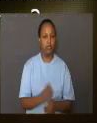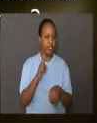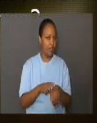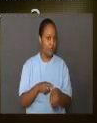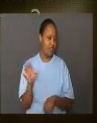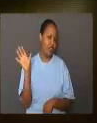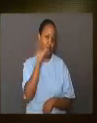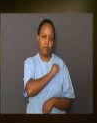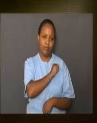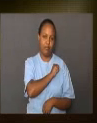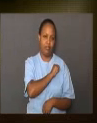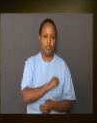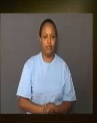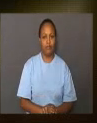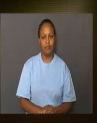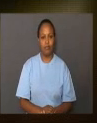Time's up.